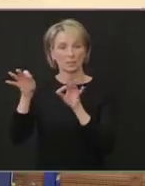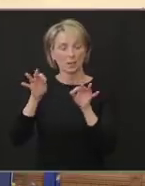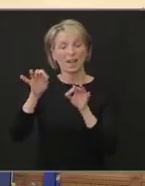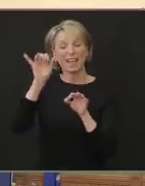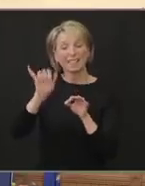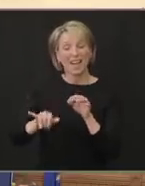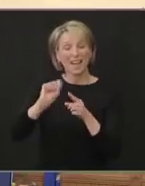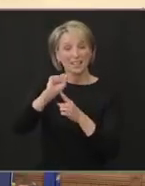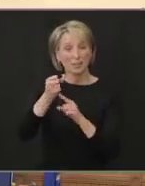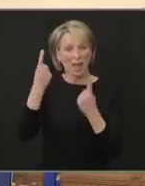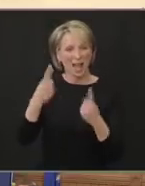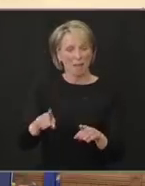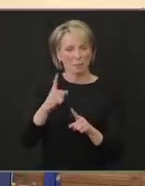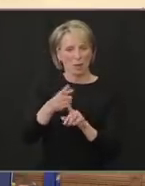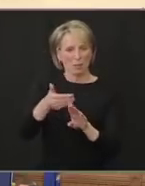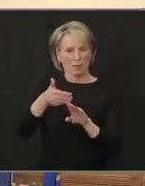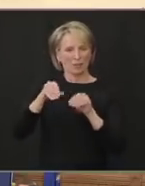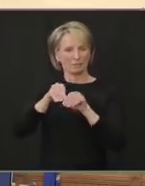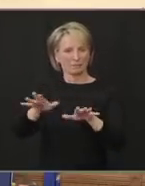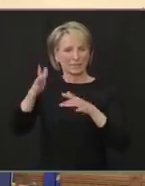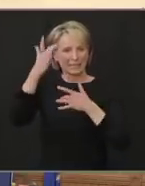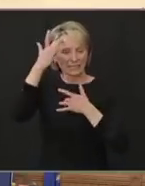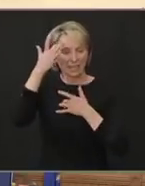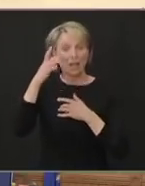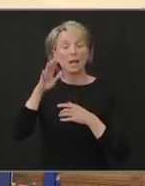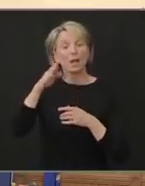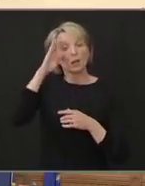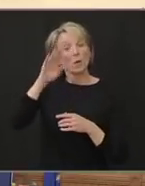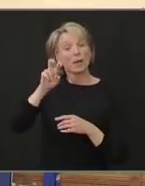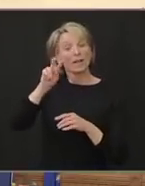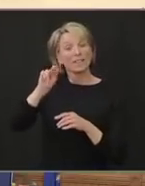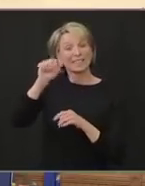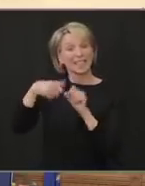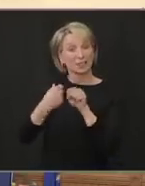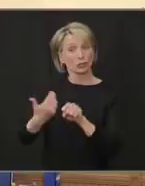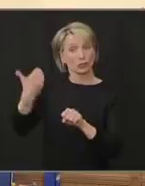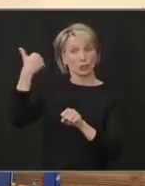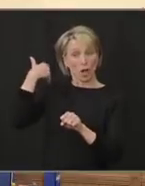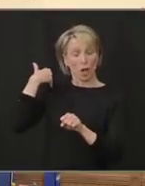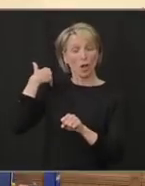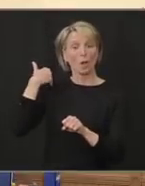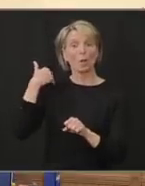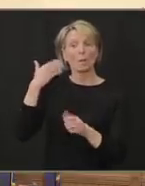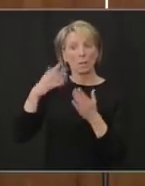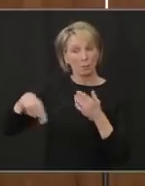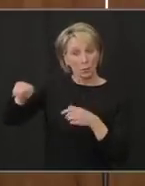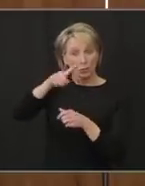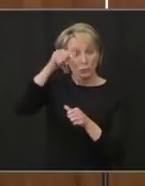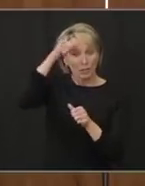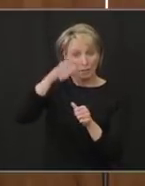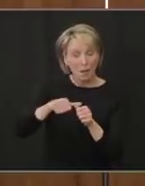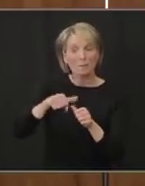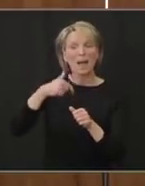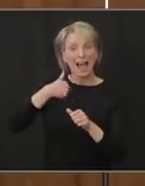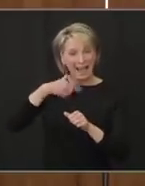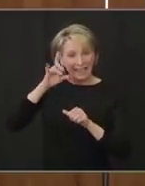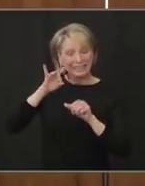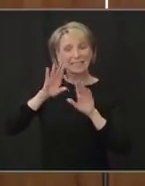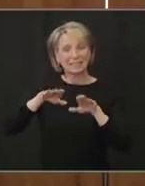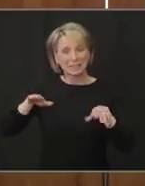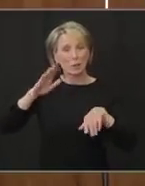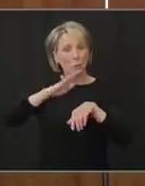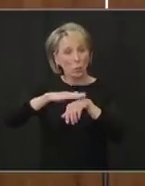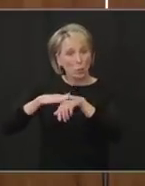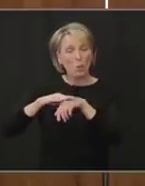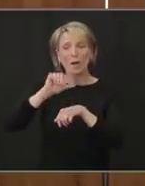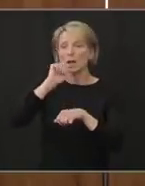you may recall, literally 10 years ago, I was calling attention to the lack of anesthetics, insulin, which